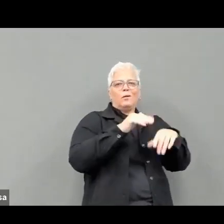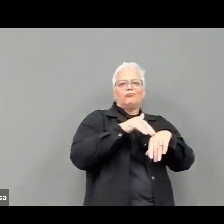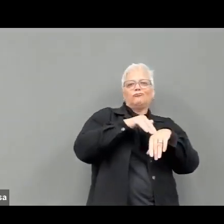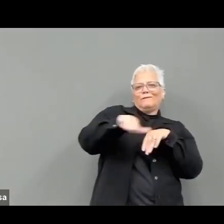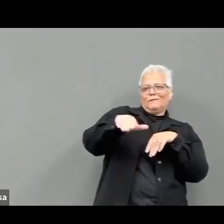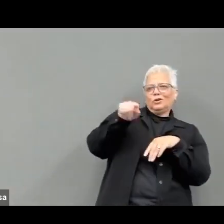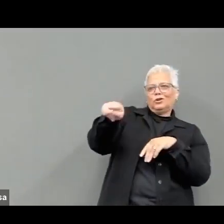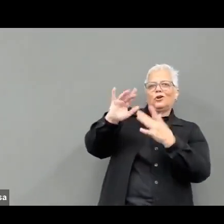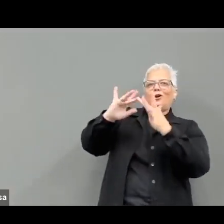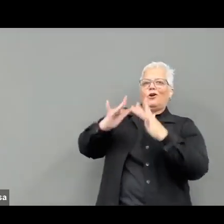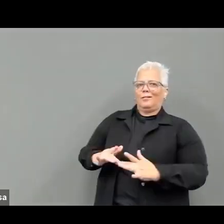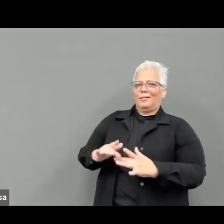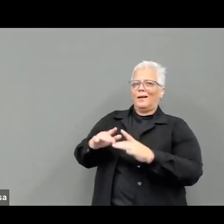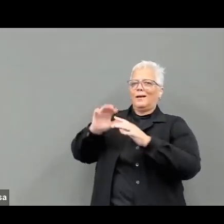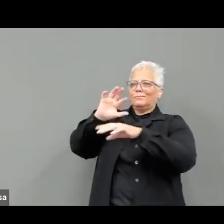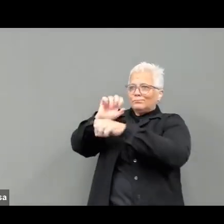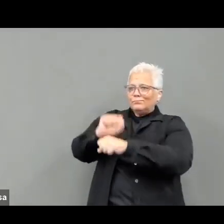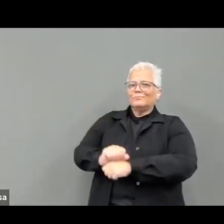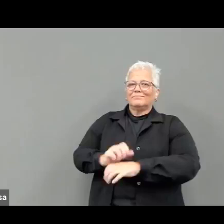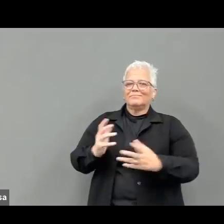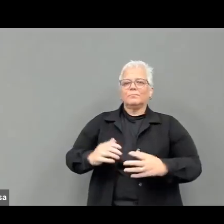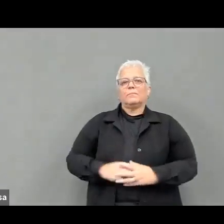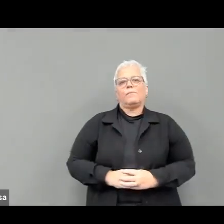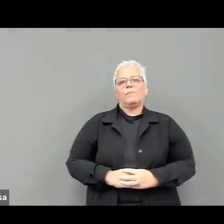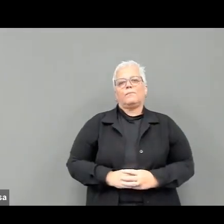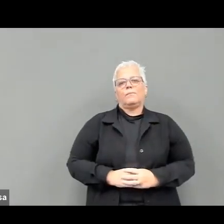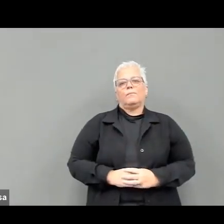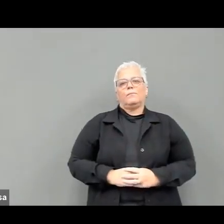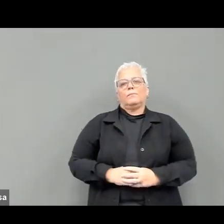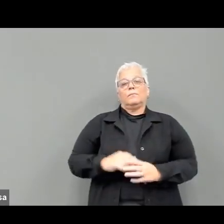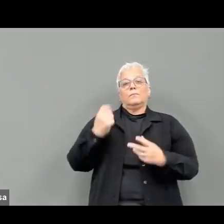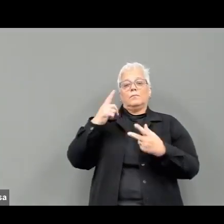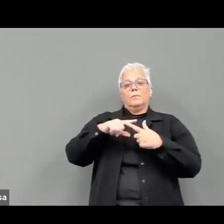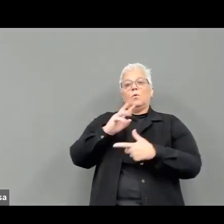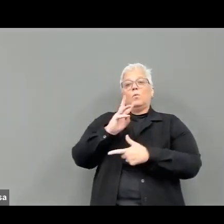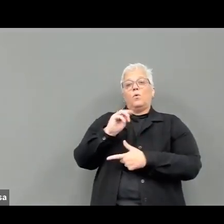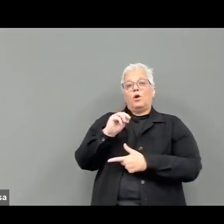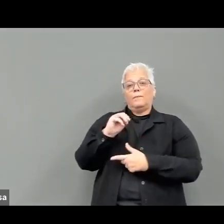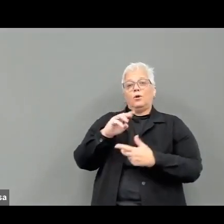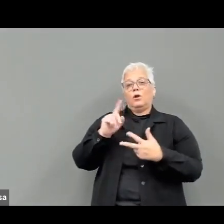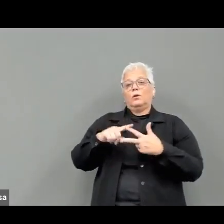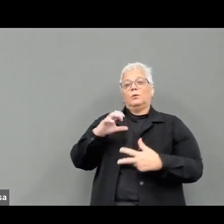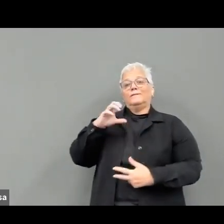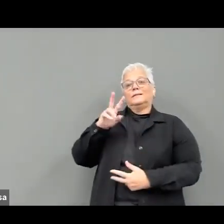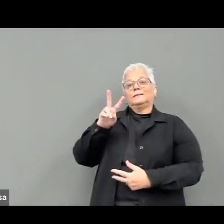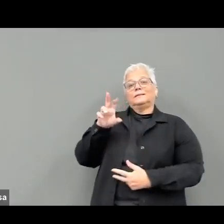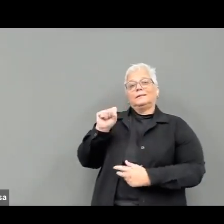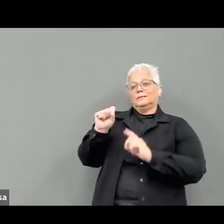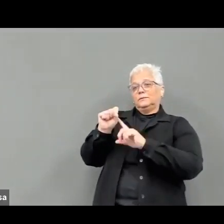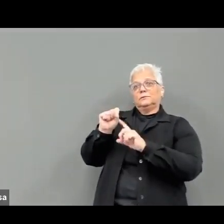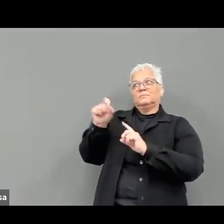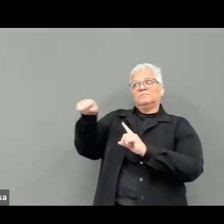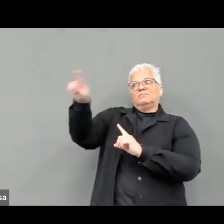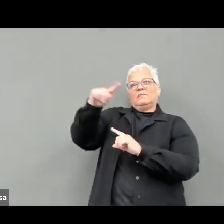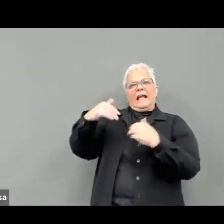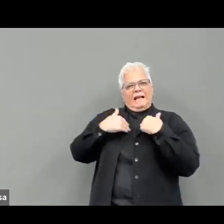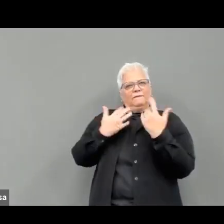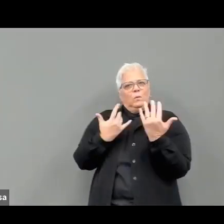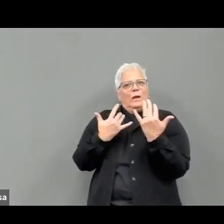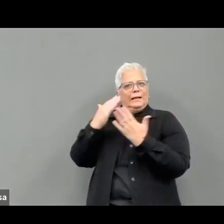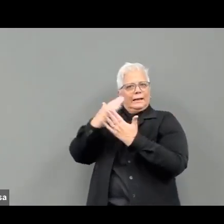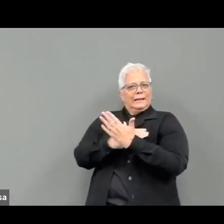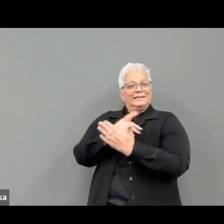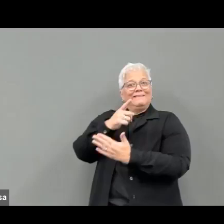from a partnership with the federal government. This program will begin next week, and residents will be able to schedule